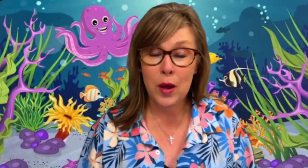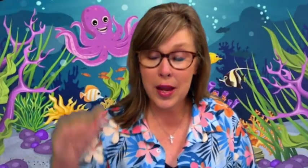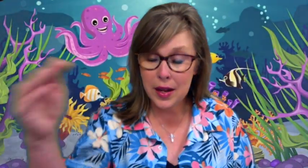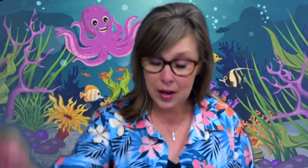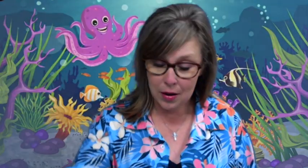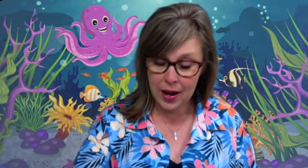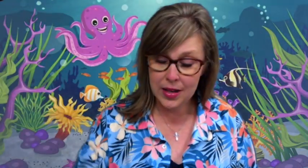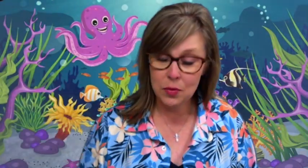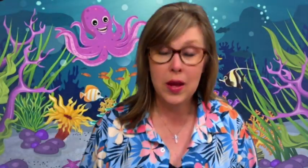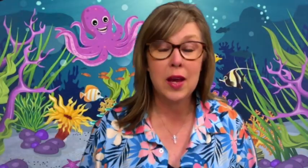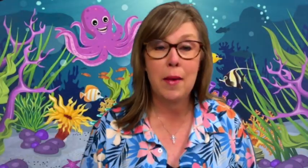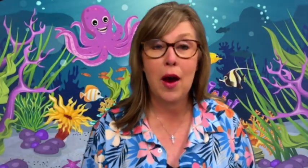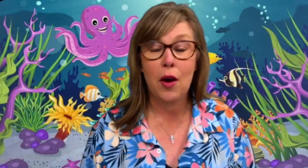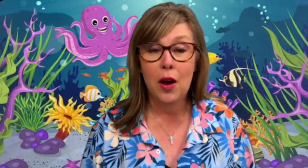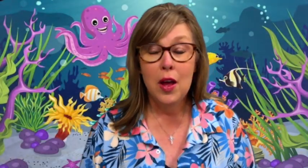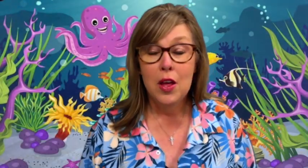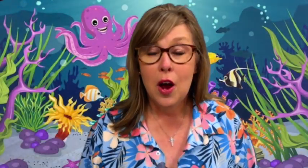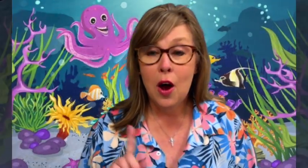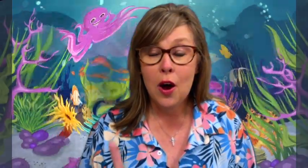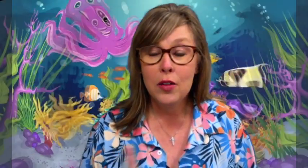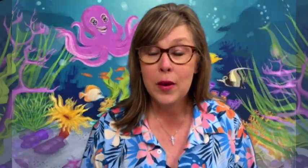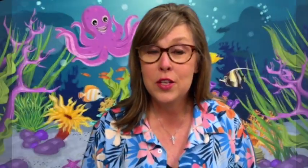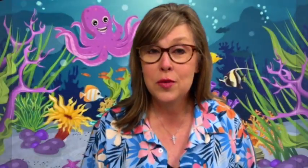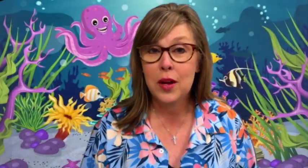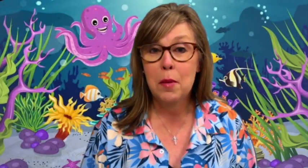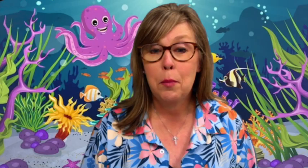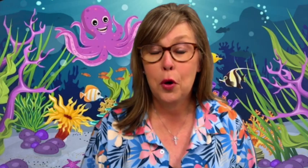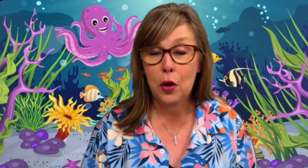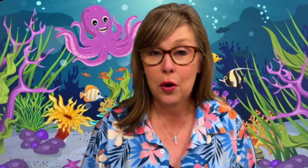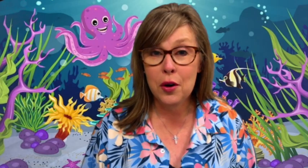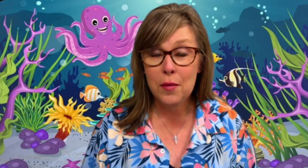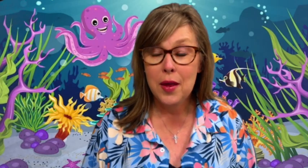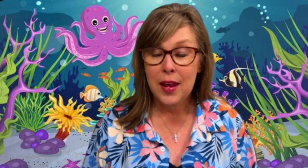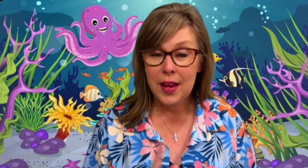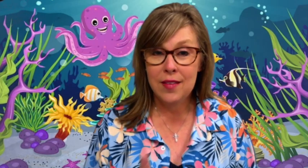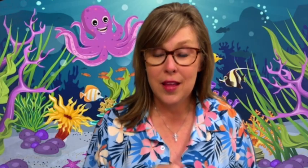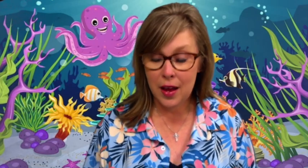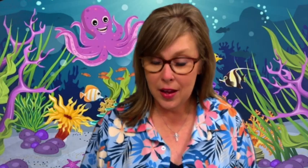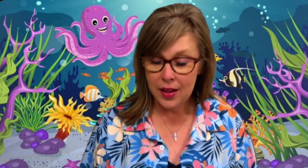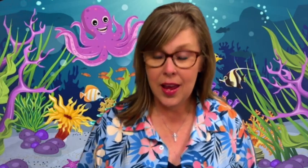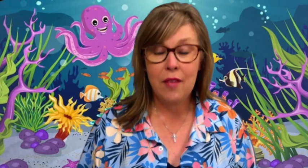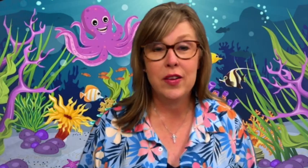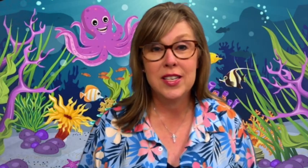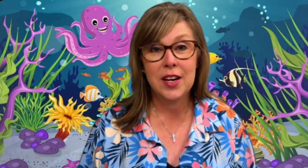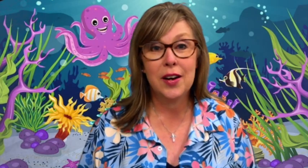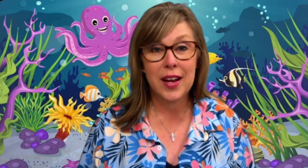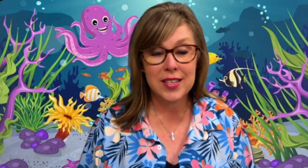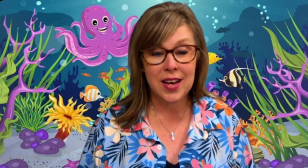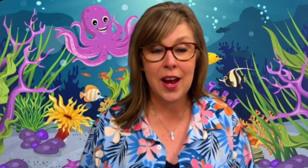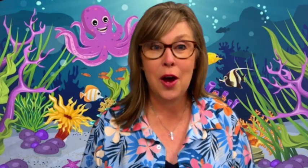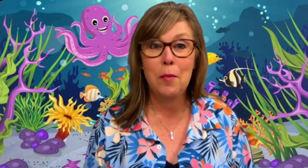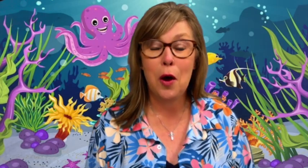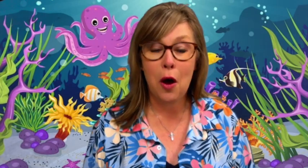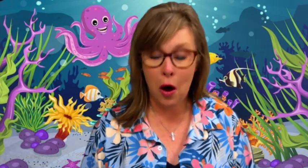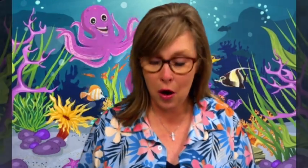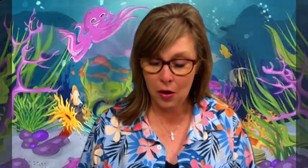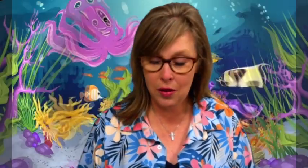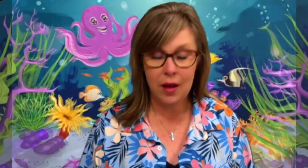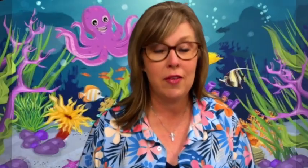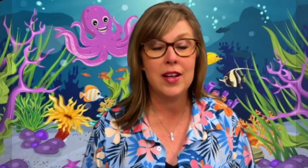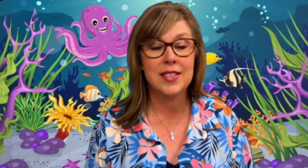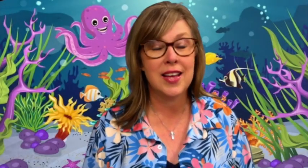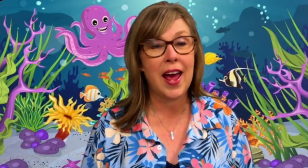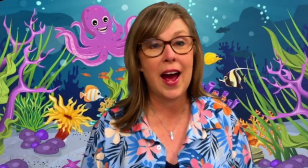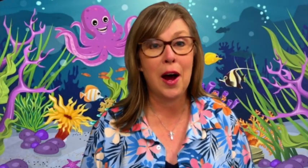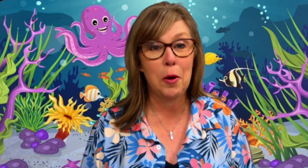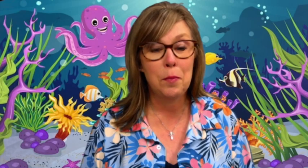the week, next week, about all the ways you can purr in the cafeteria to help all